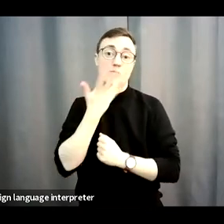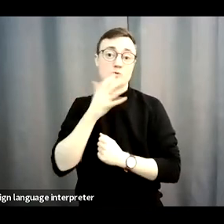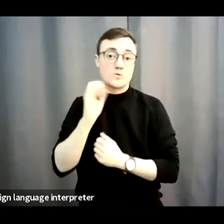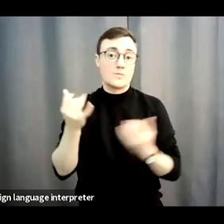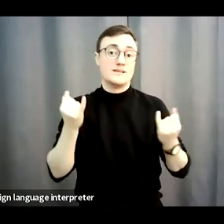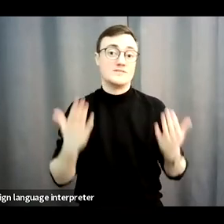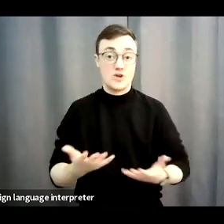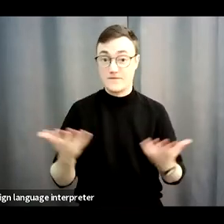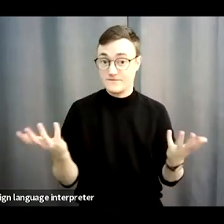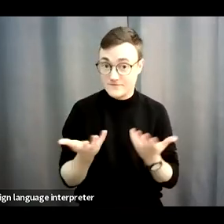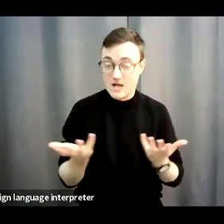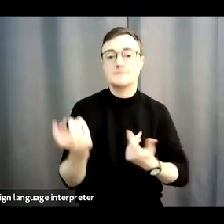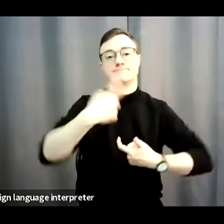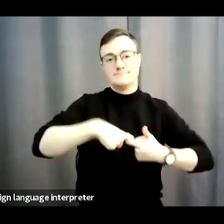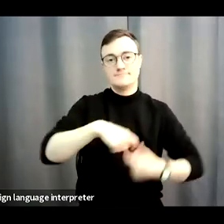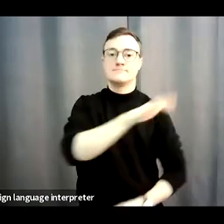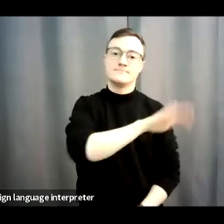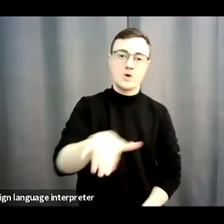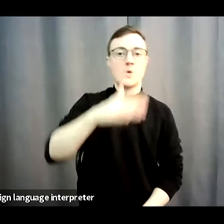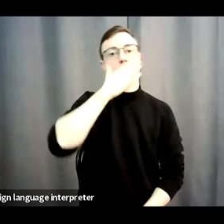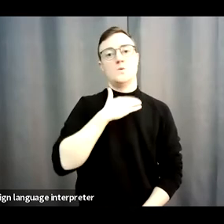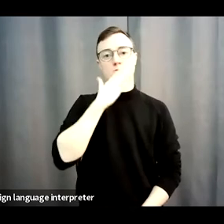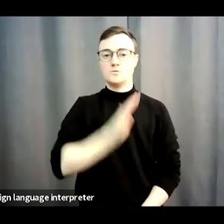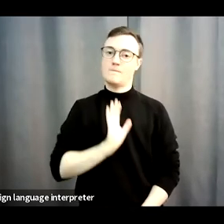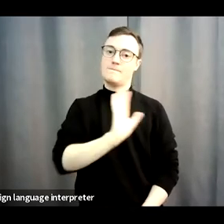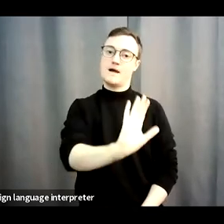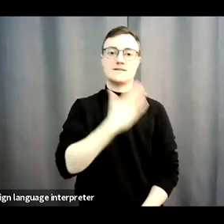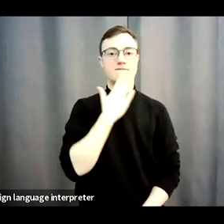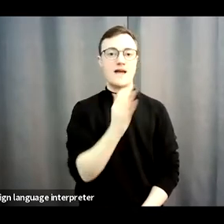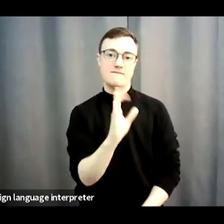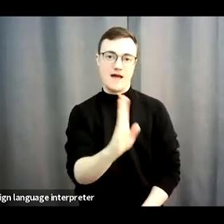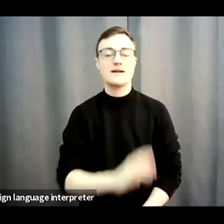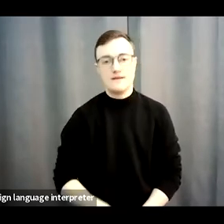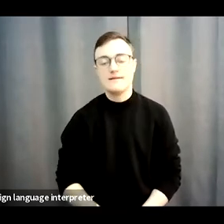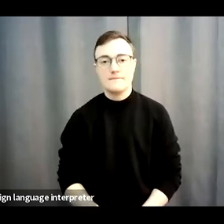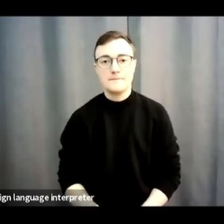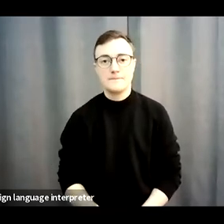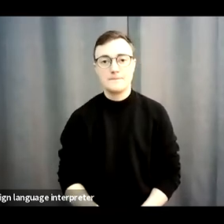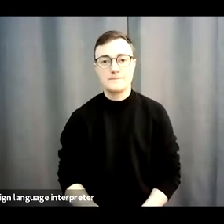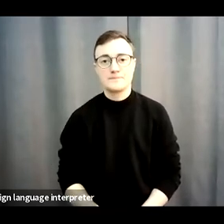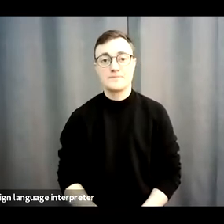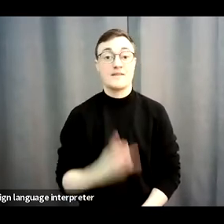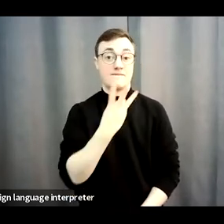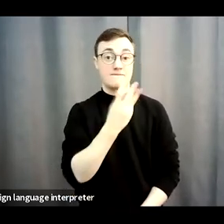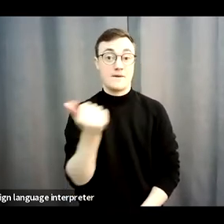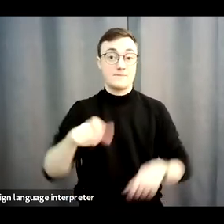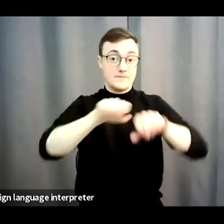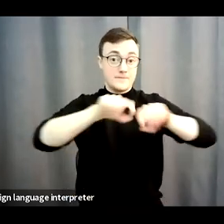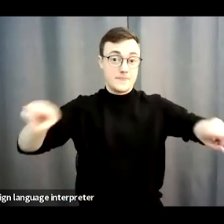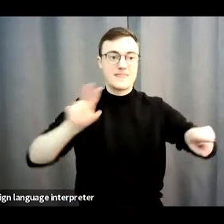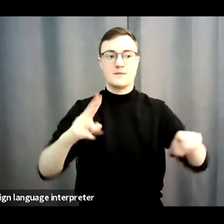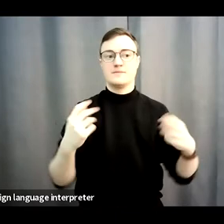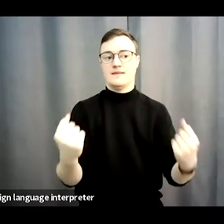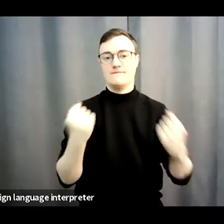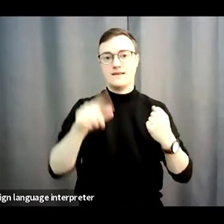today, and it's related to the health and welfare of the child. Today's webinar is an important event for